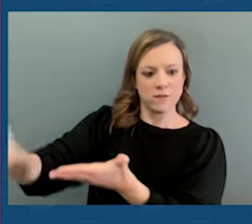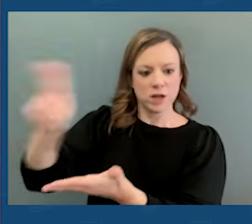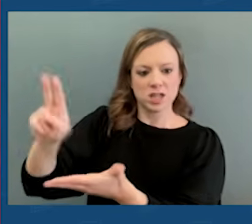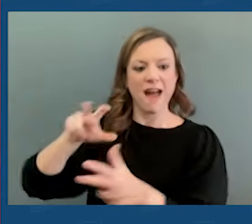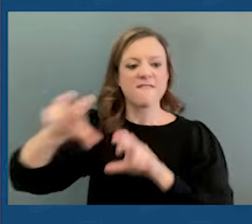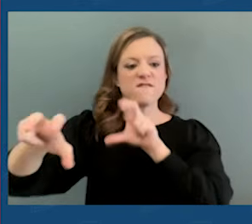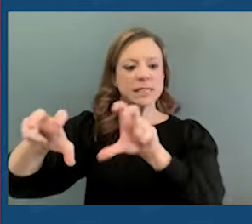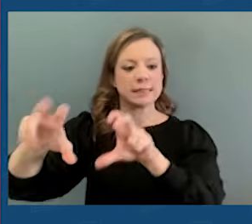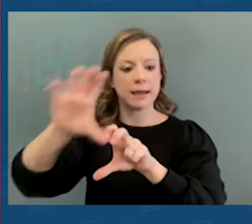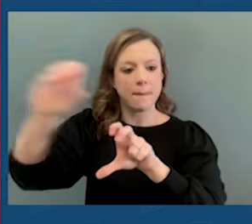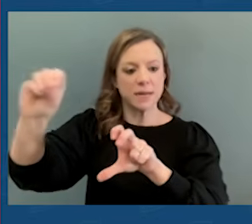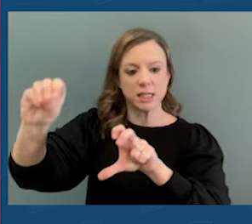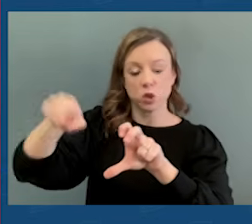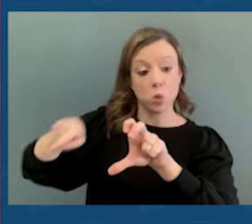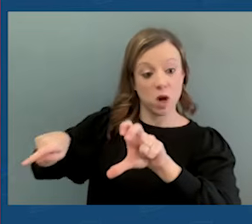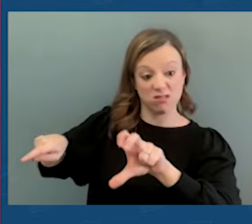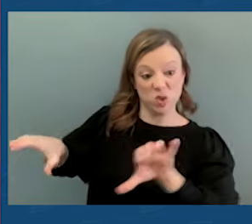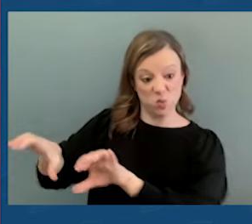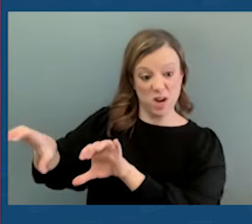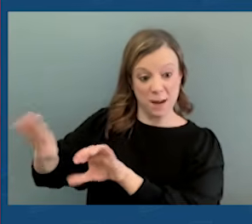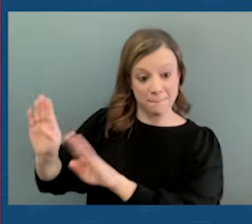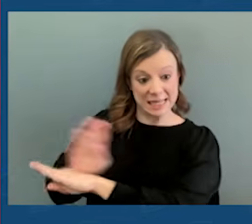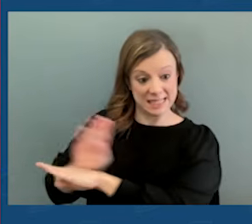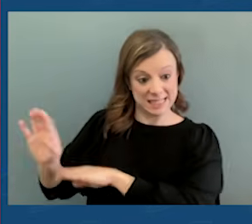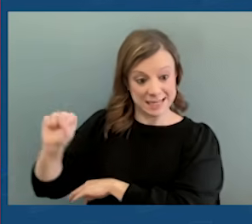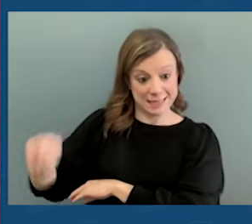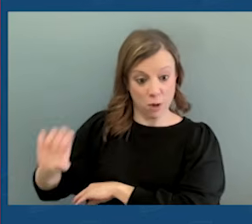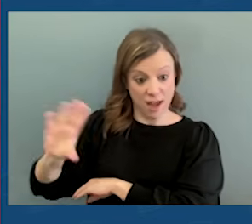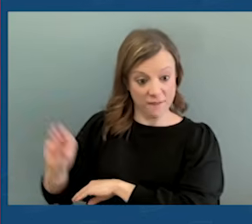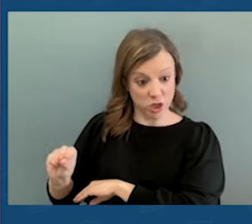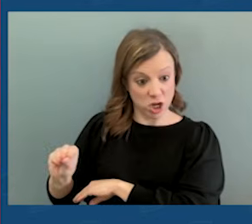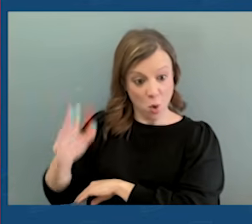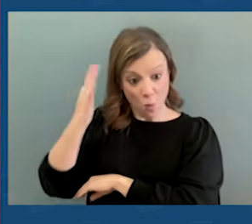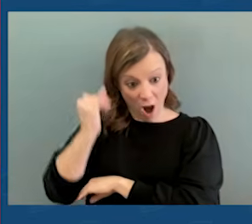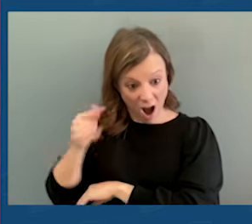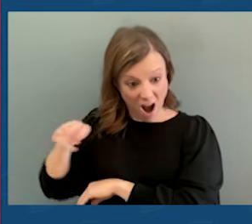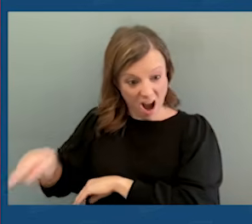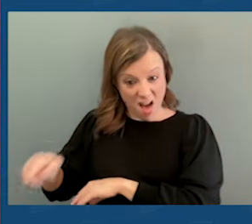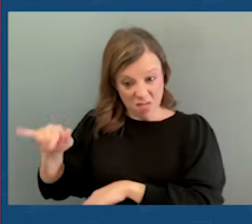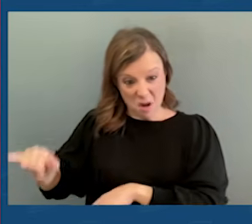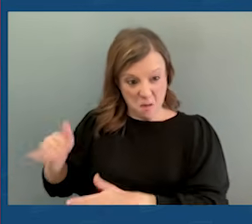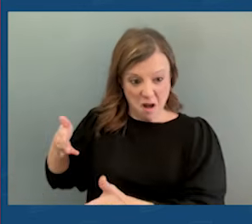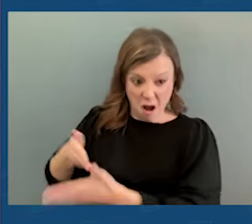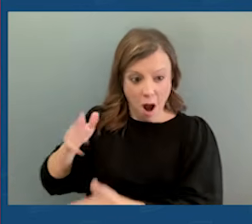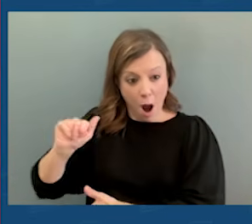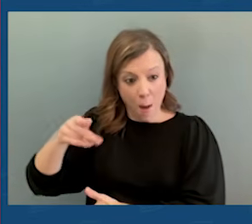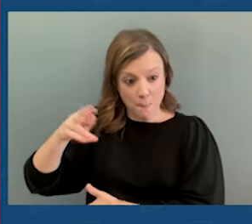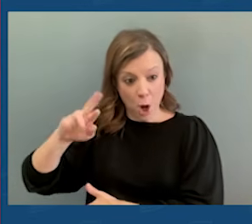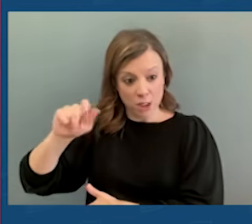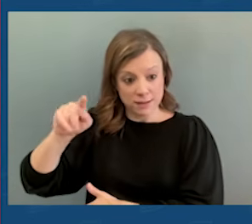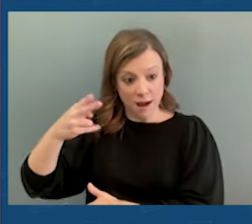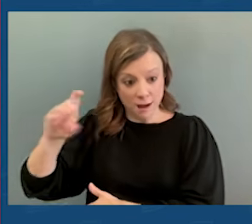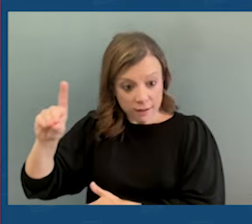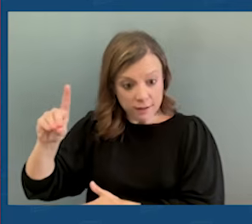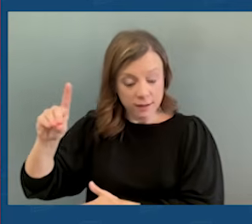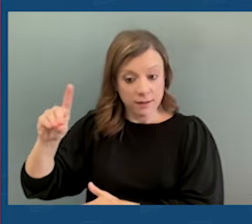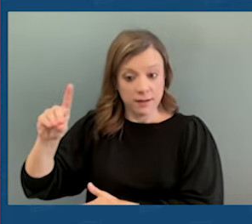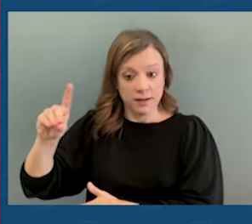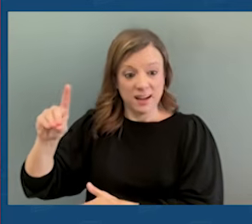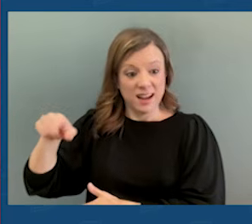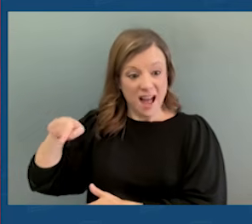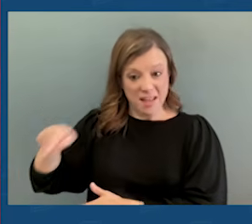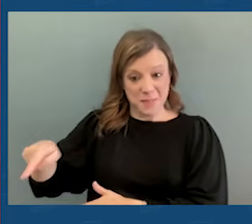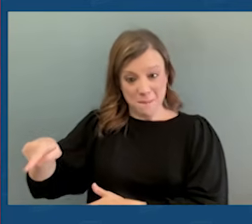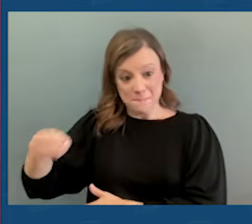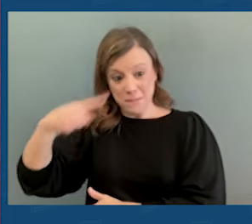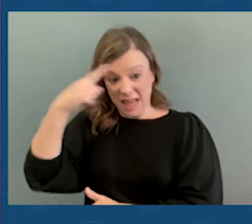business in South Africa because it propped up apartheid, a system where the black majority were ruled by the white